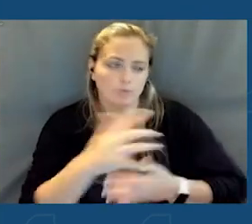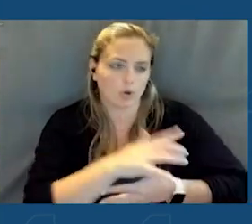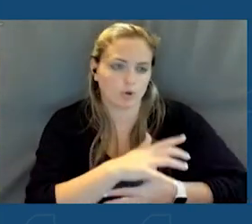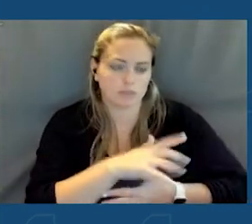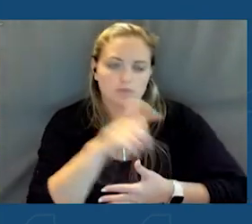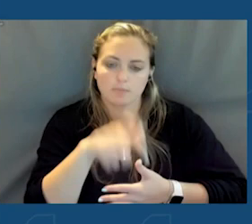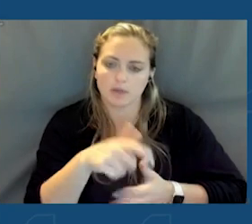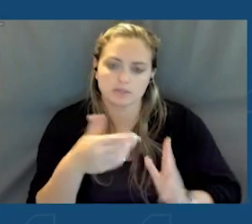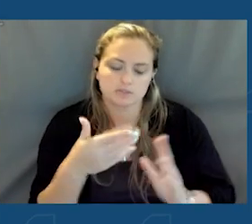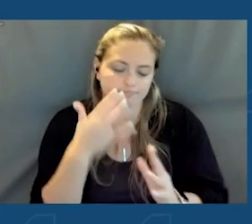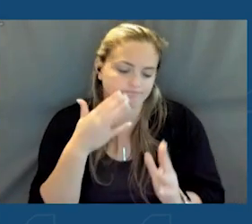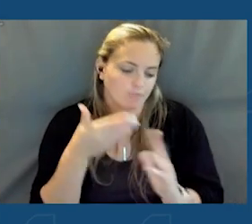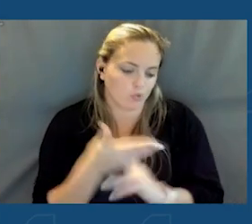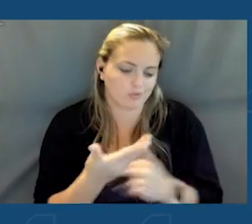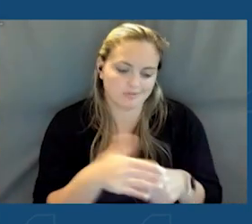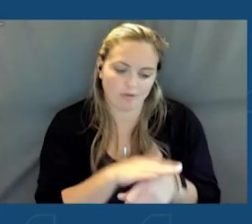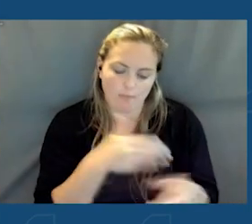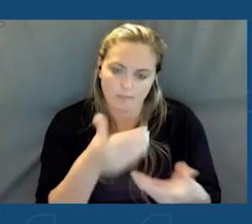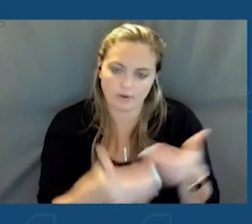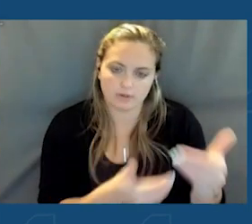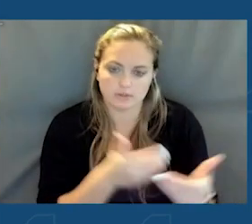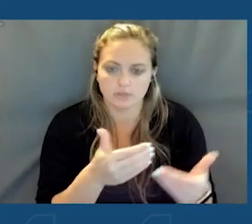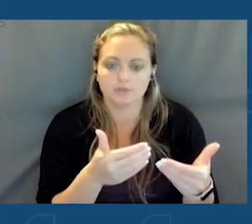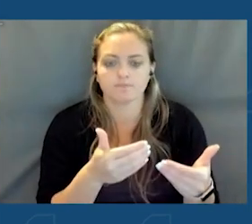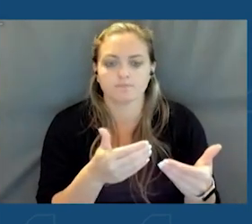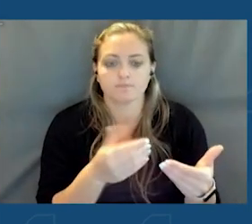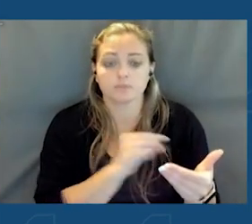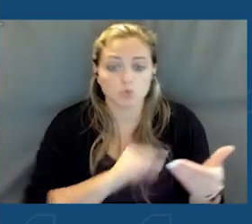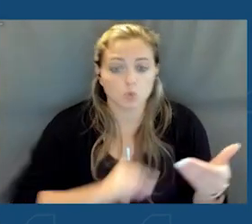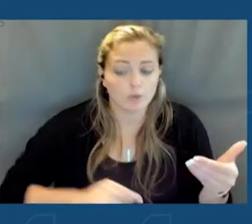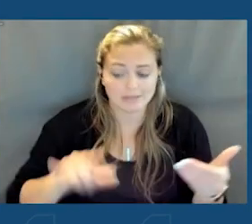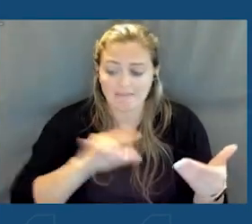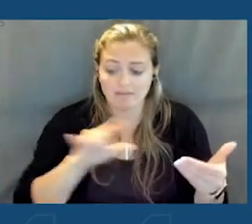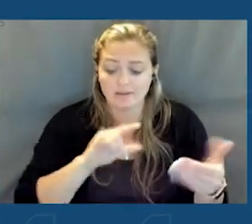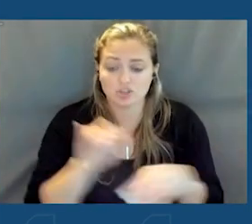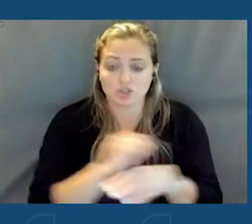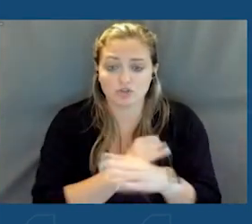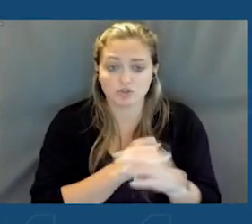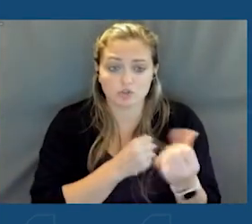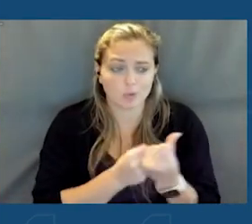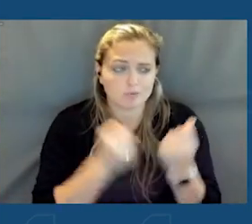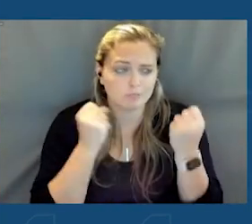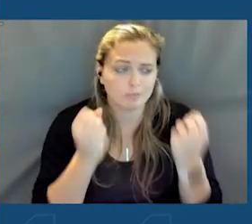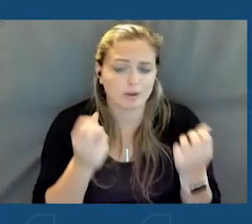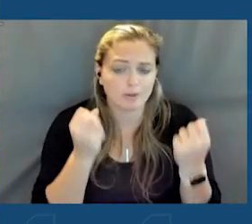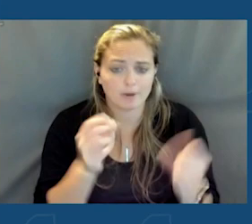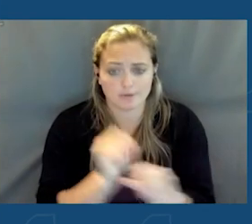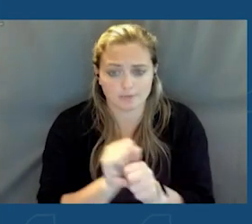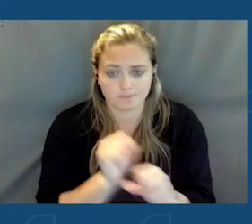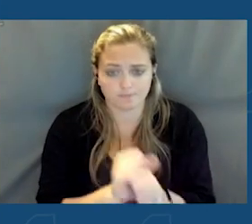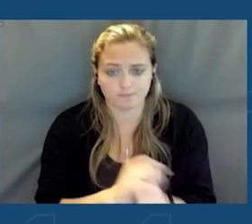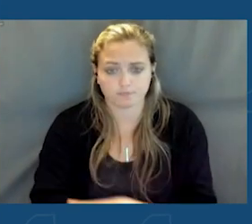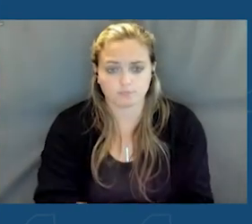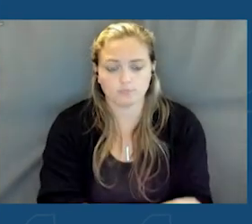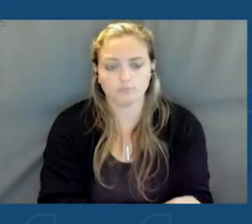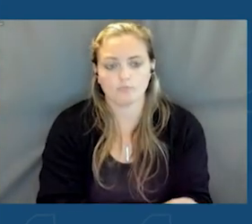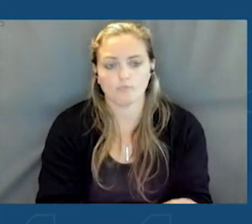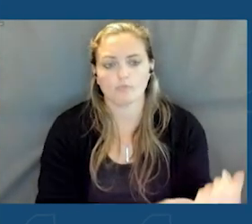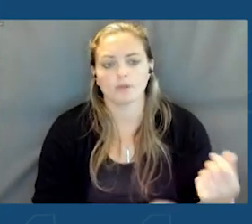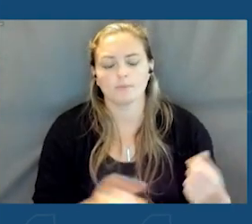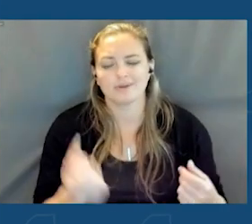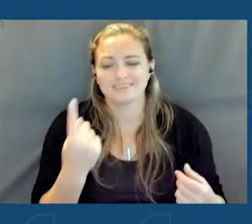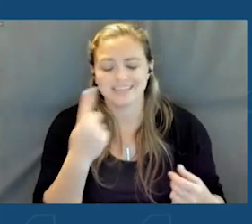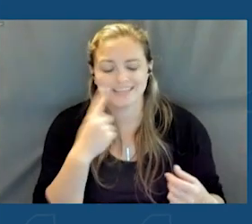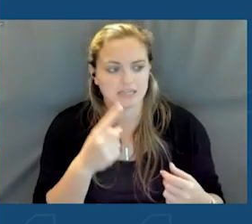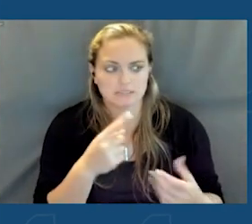this process. Beyond Queens, the aviation industry supports tens of thousands of jobs. It's the linchpin of our city's